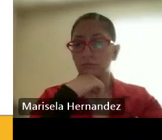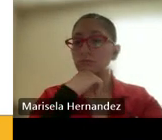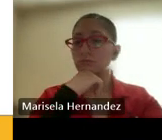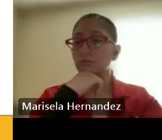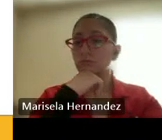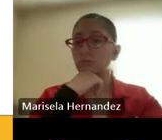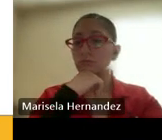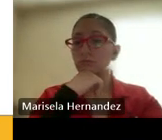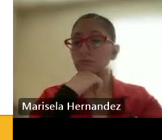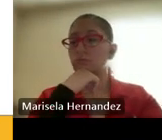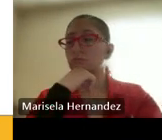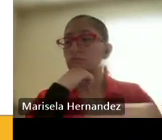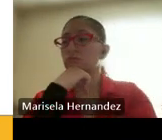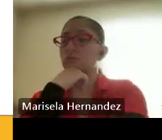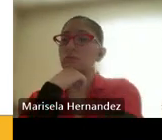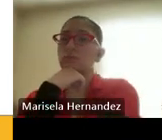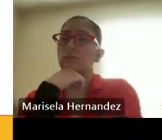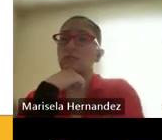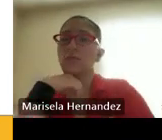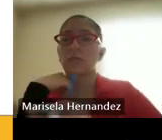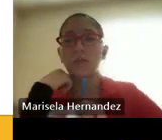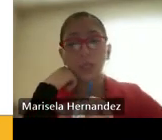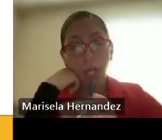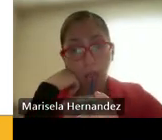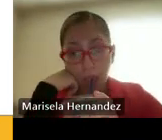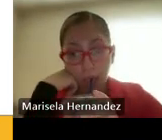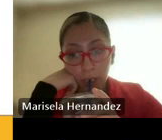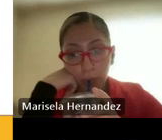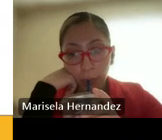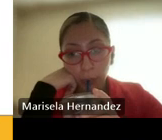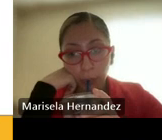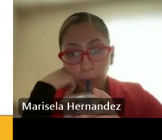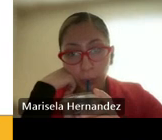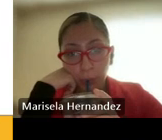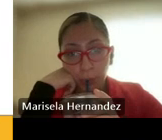Unfortunately, I think because of the success of RAD, there has been,